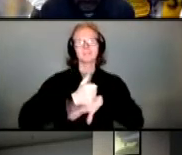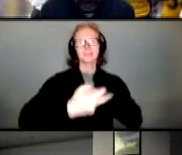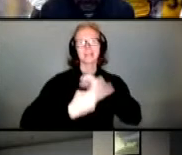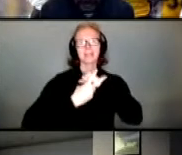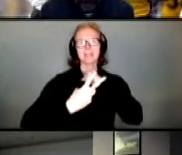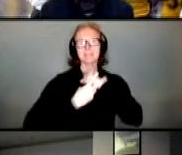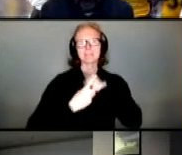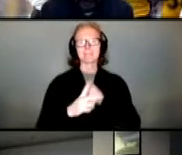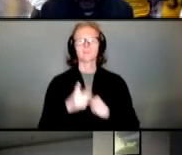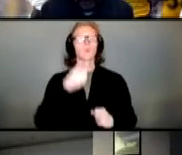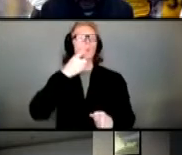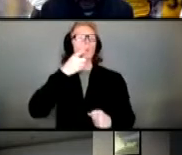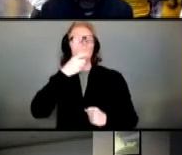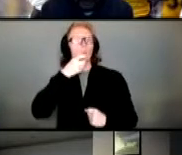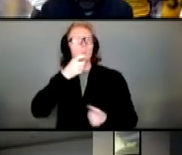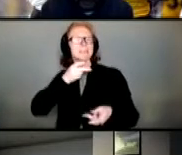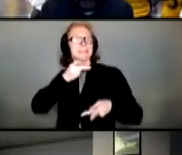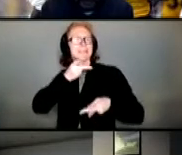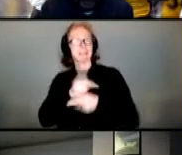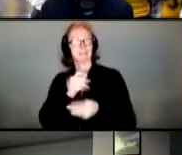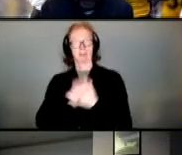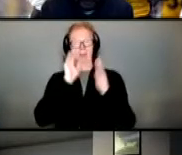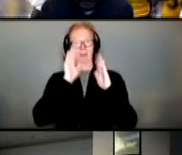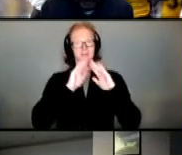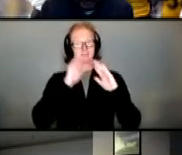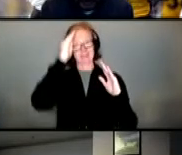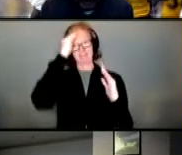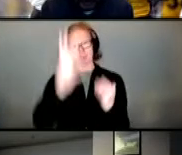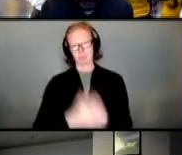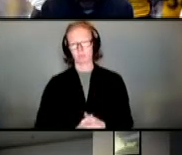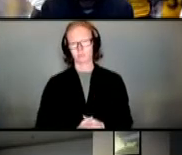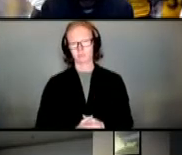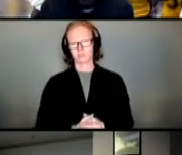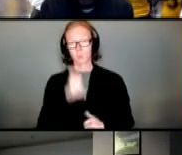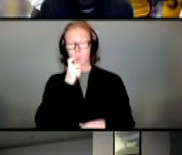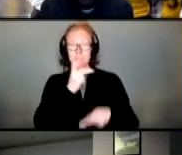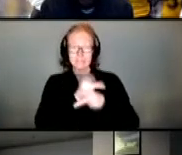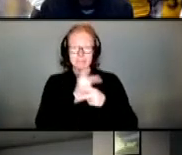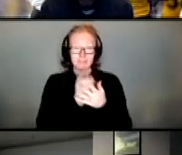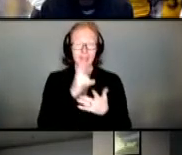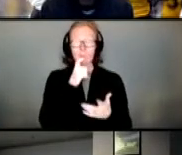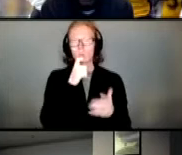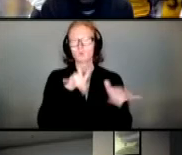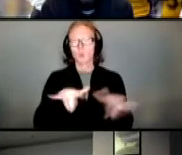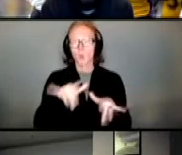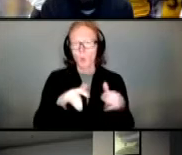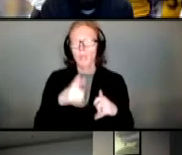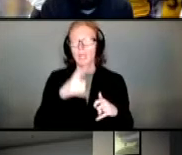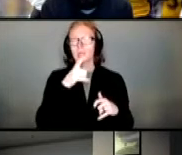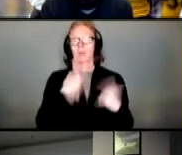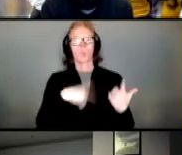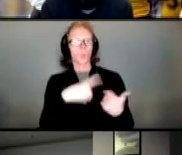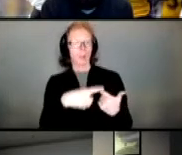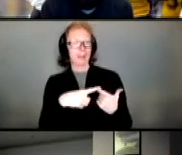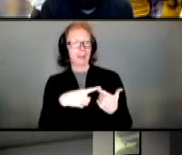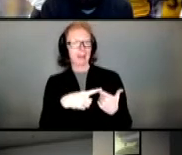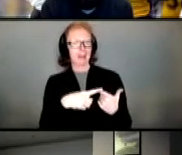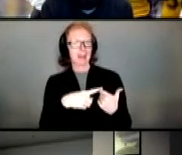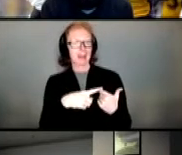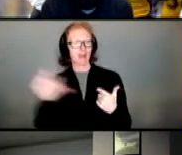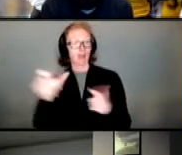what party is going to be housing the data, who and when do